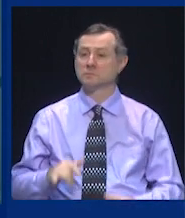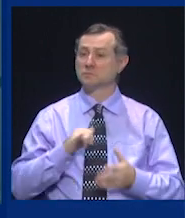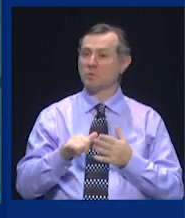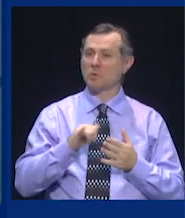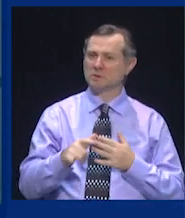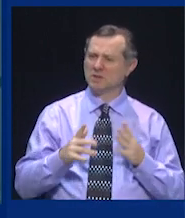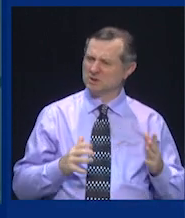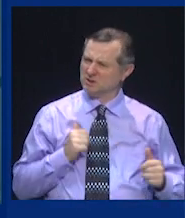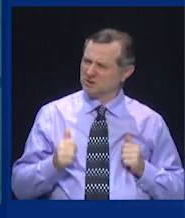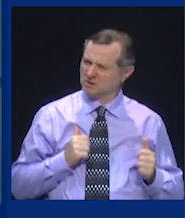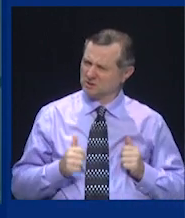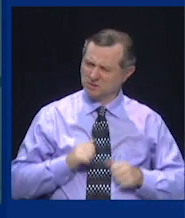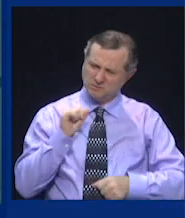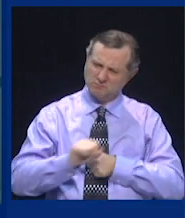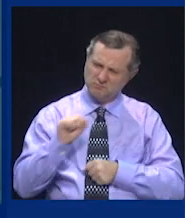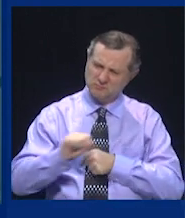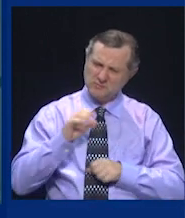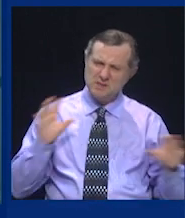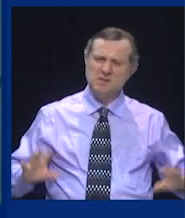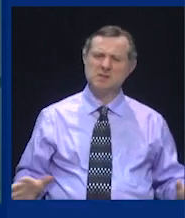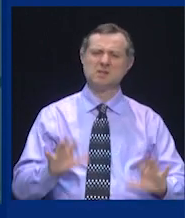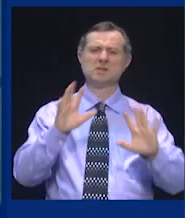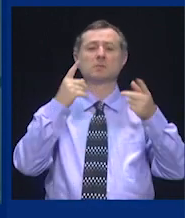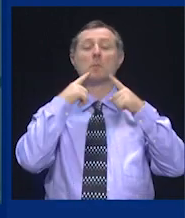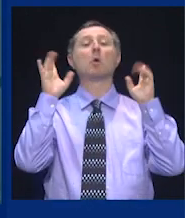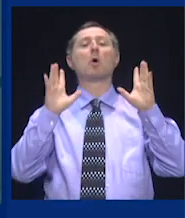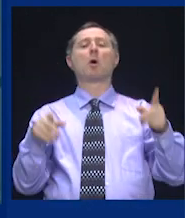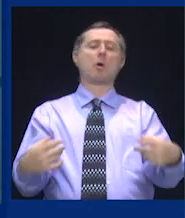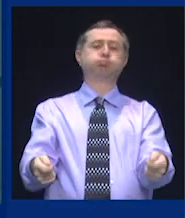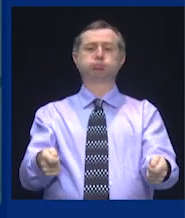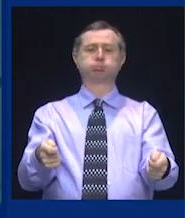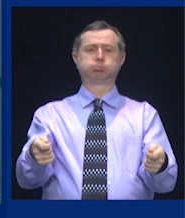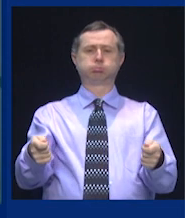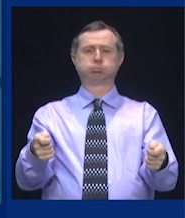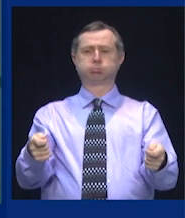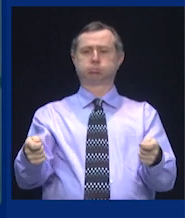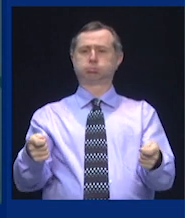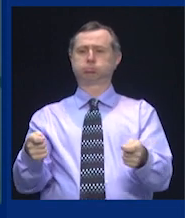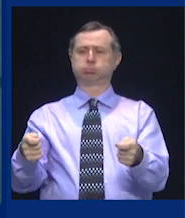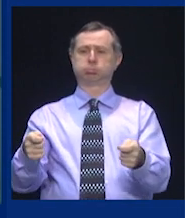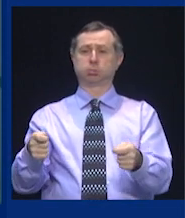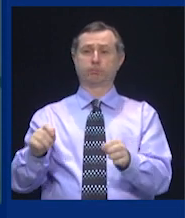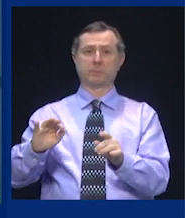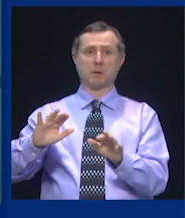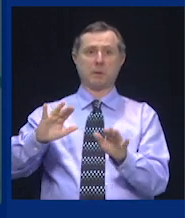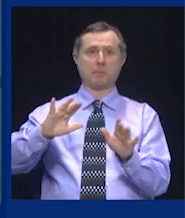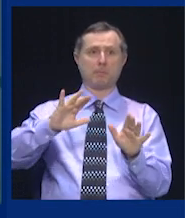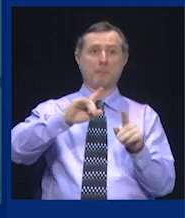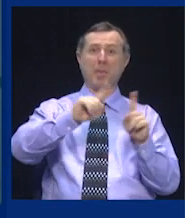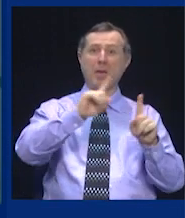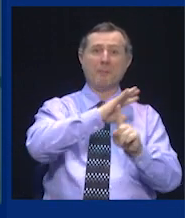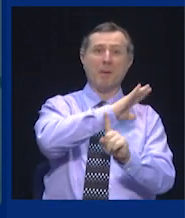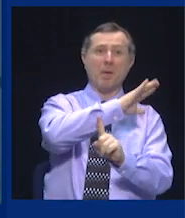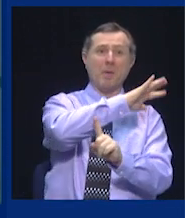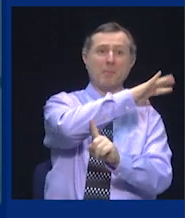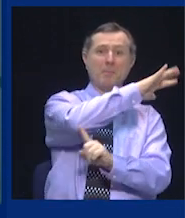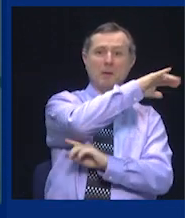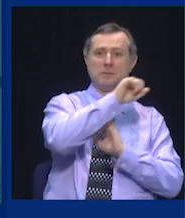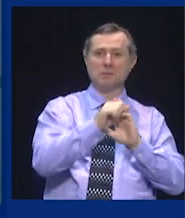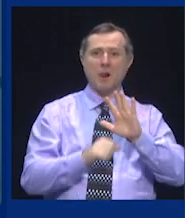get the virus under control. It continues to grow in other states. When you now look back,